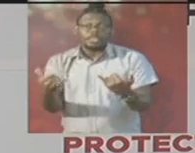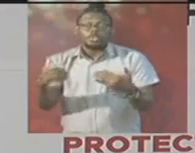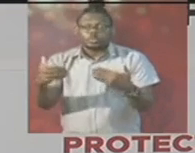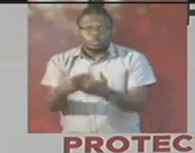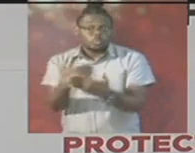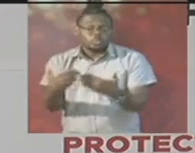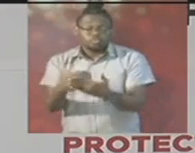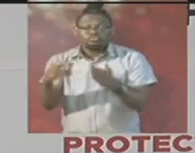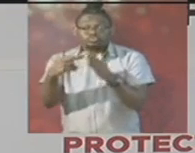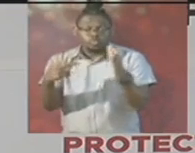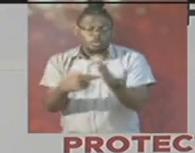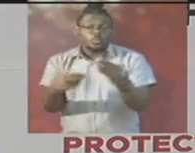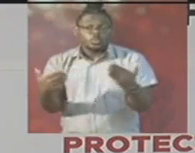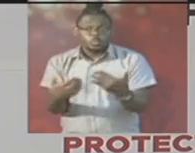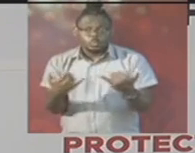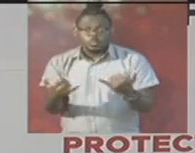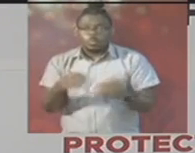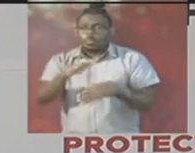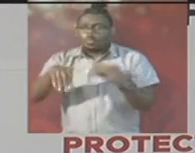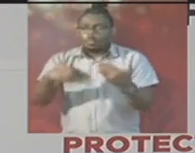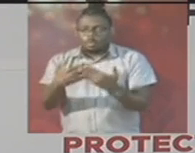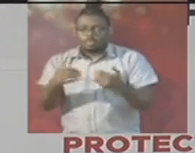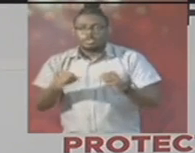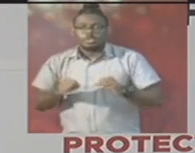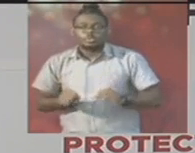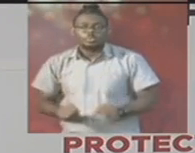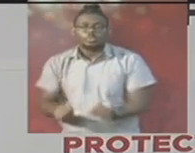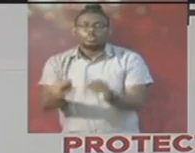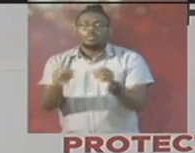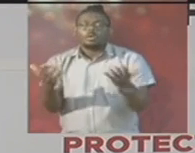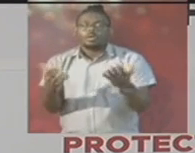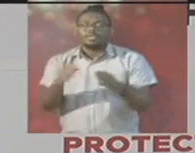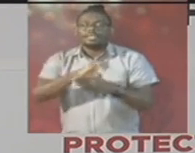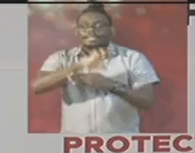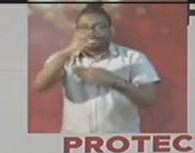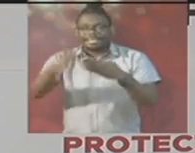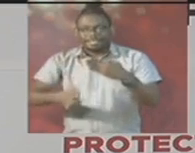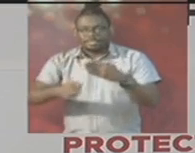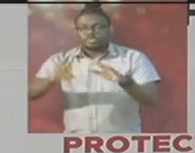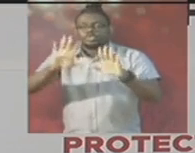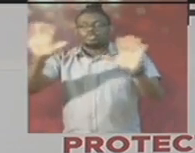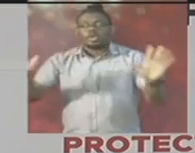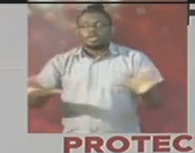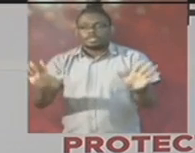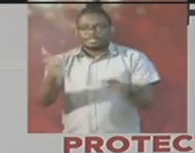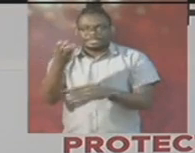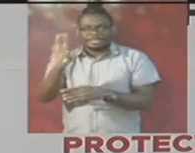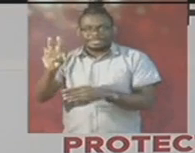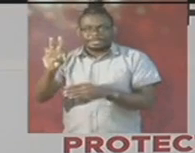tonight will run until Sunday, 16th May.